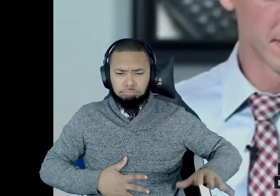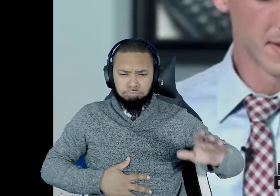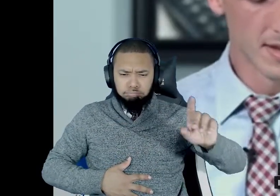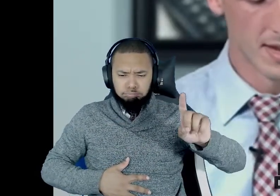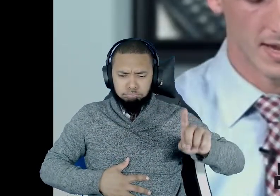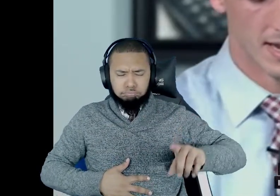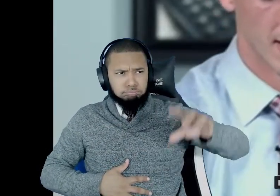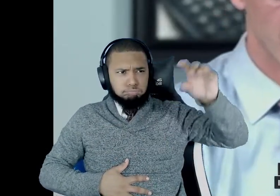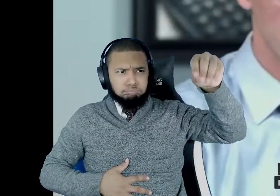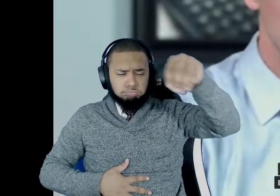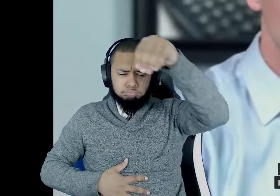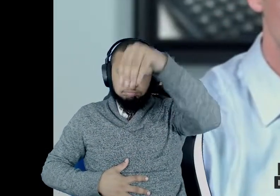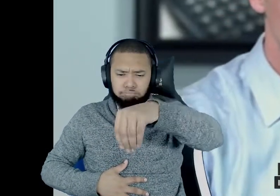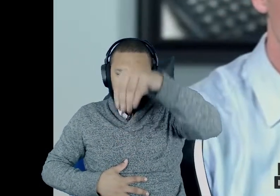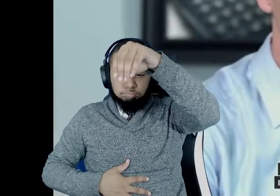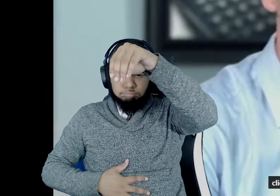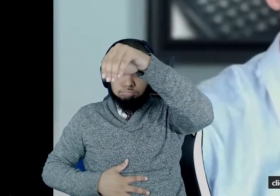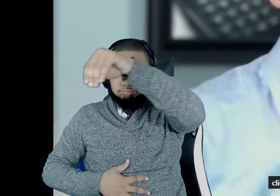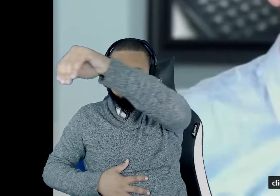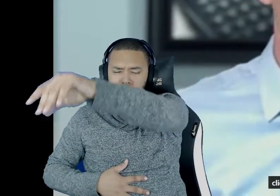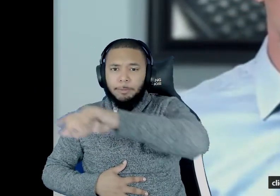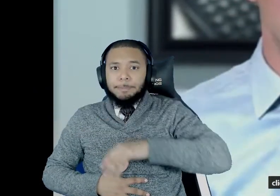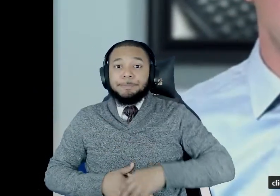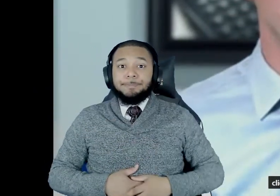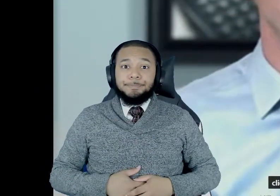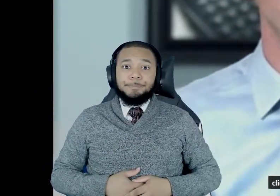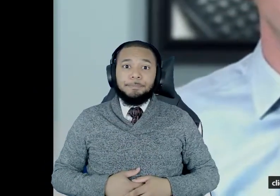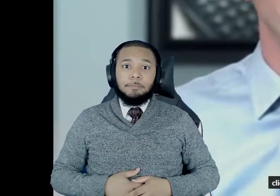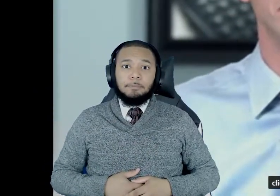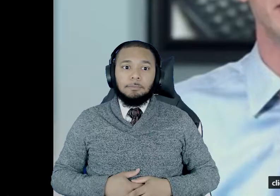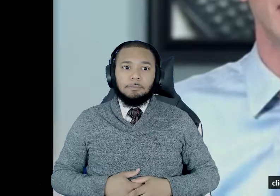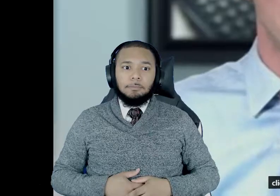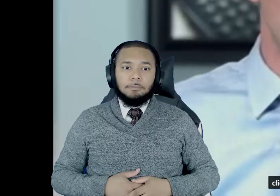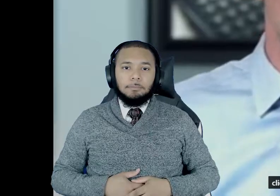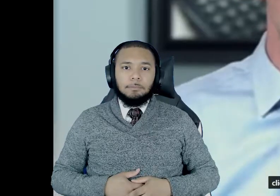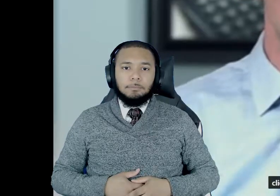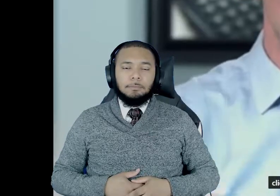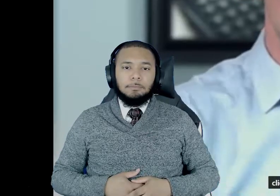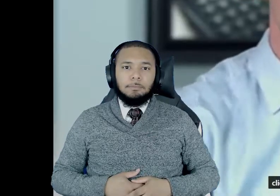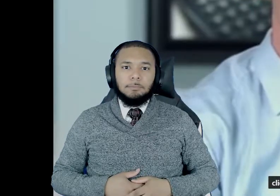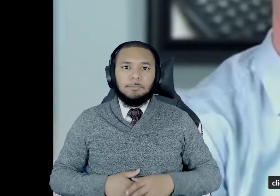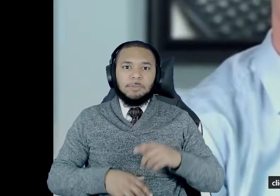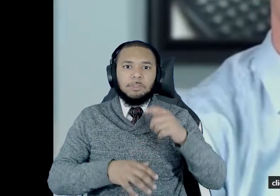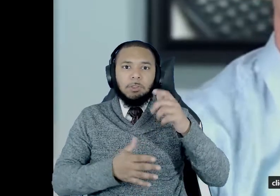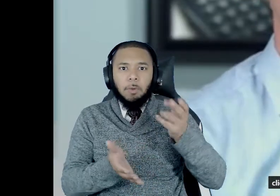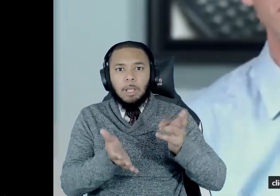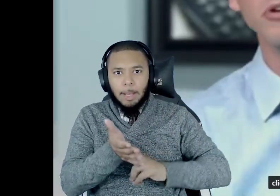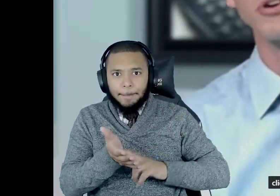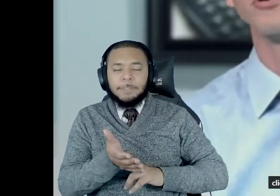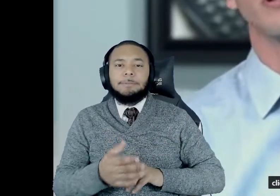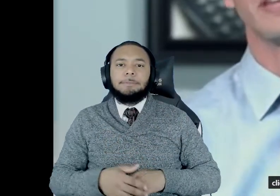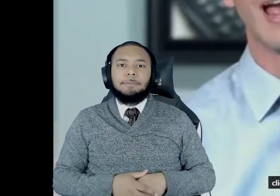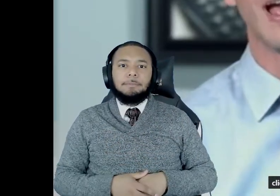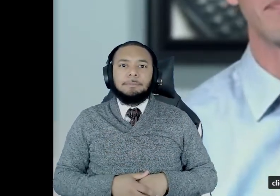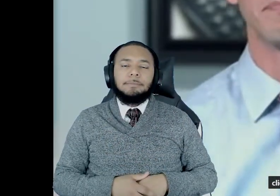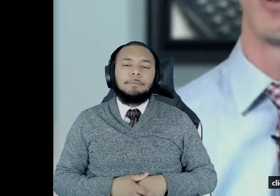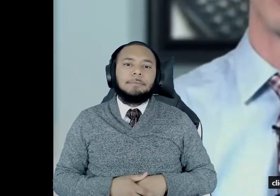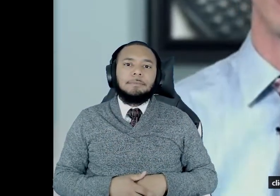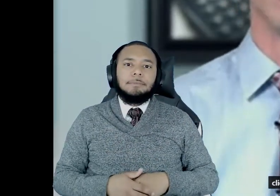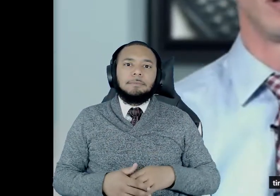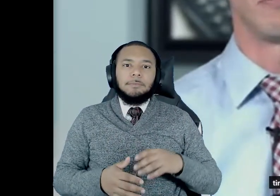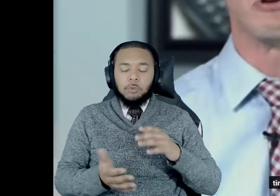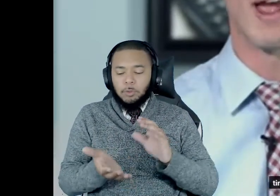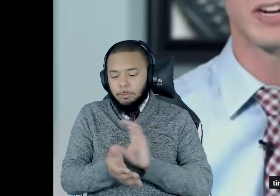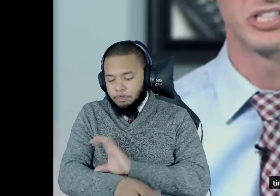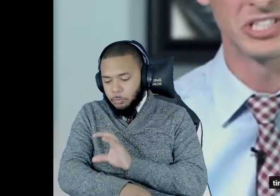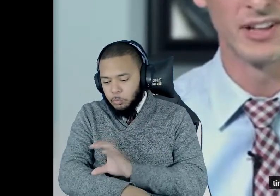eating, and I'm going to clock back in or have my time in, clicking on the computer or on the app.